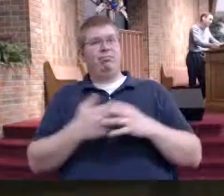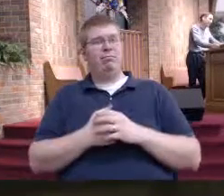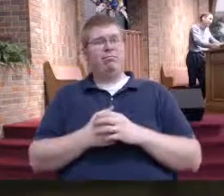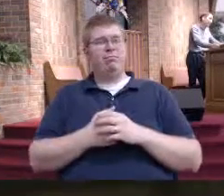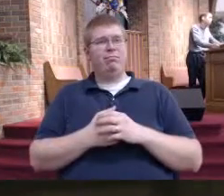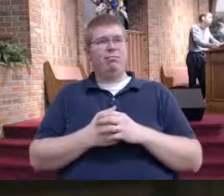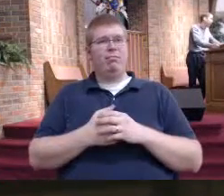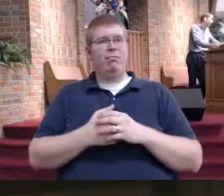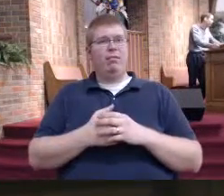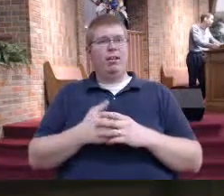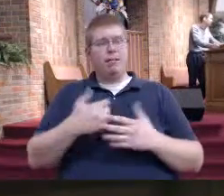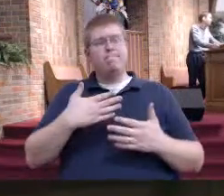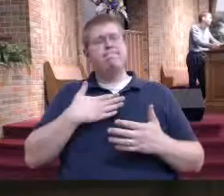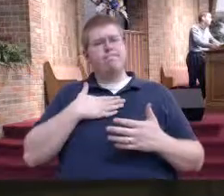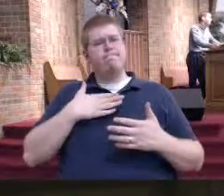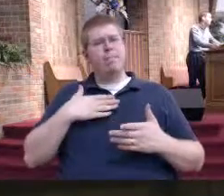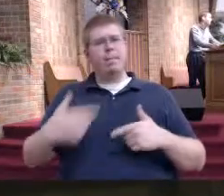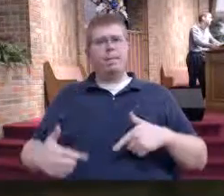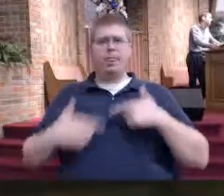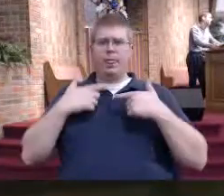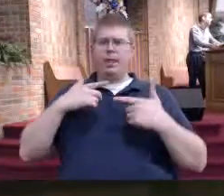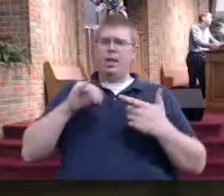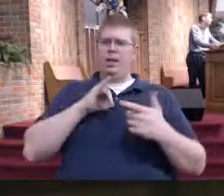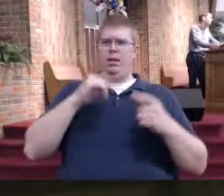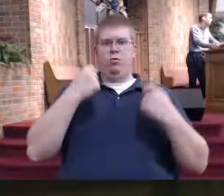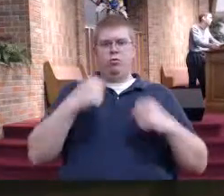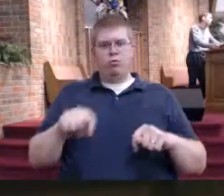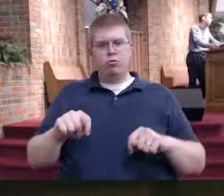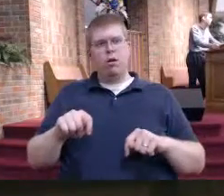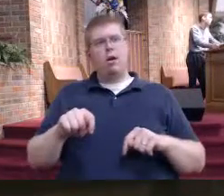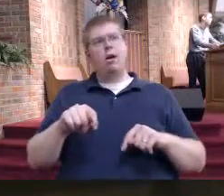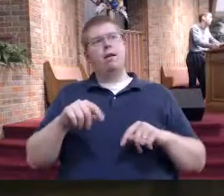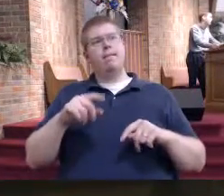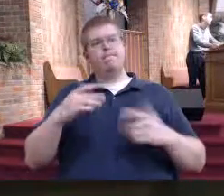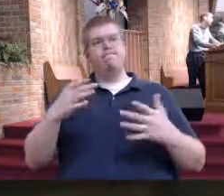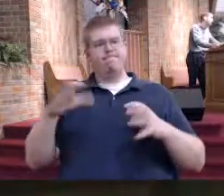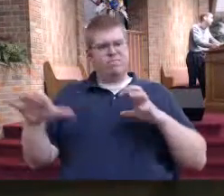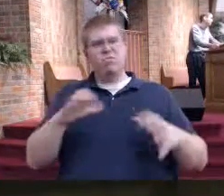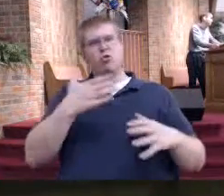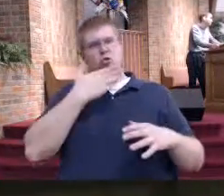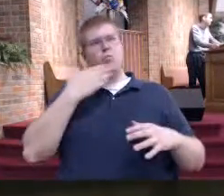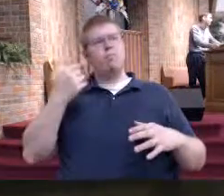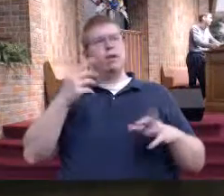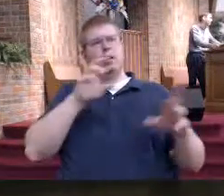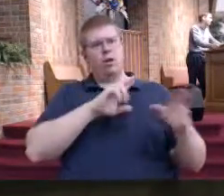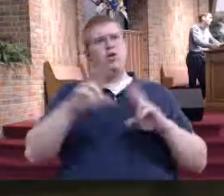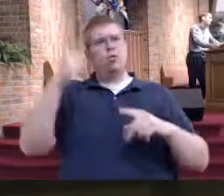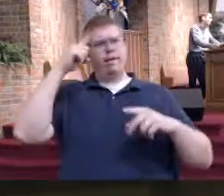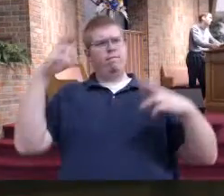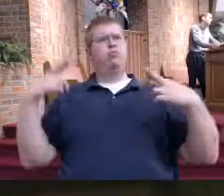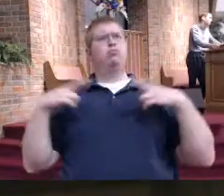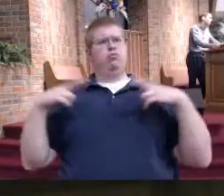In my own personal life, I've been trying to do my best to prepare for retirement.